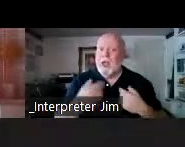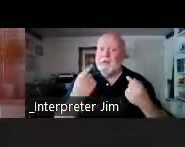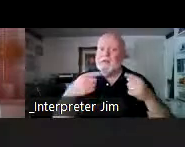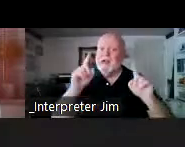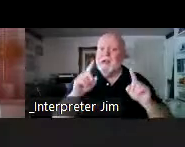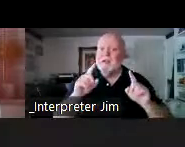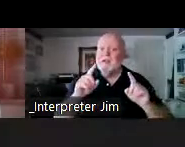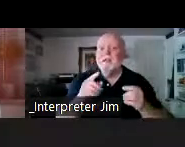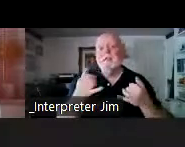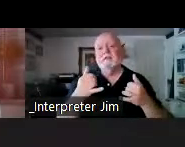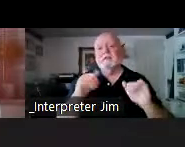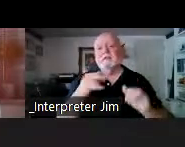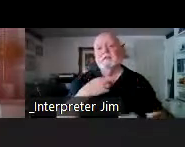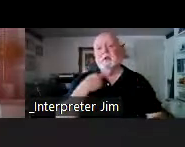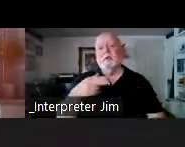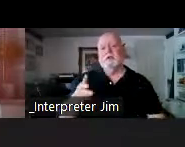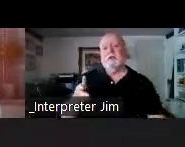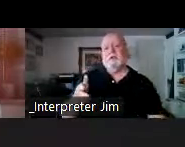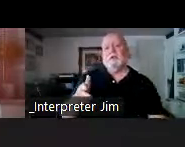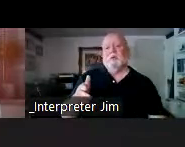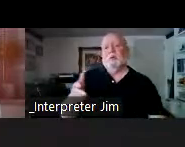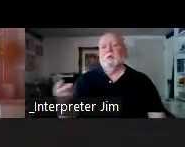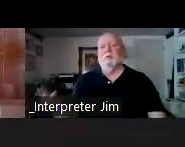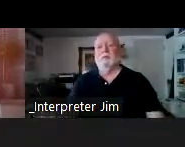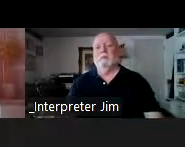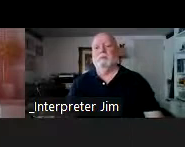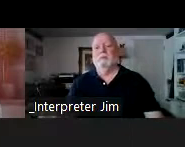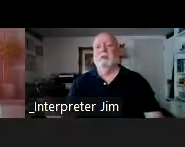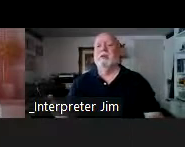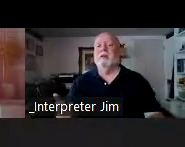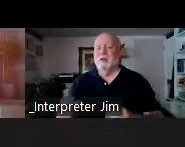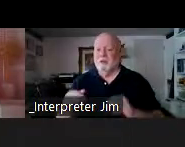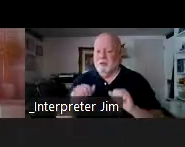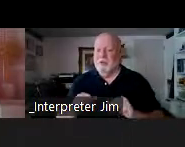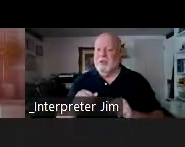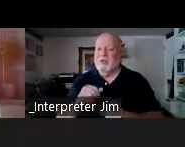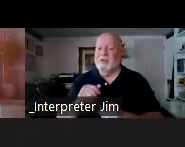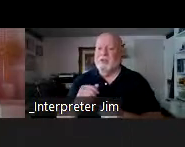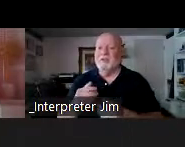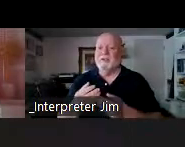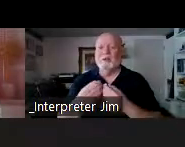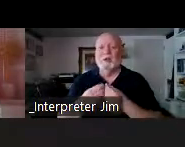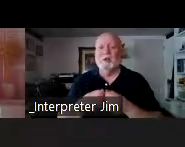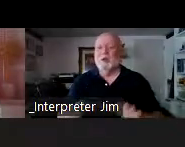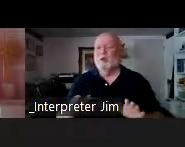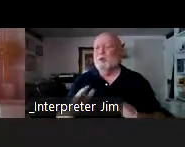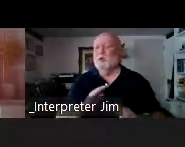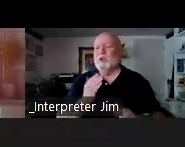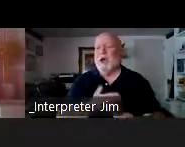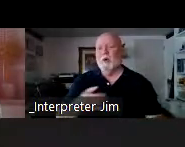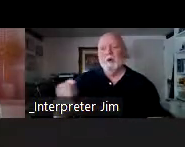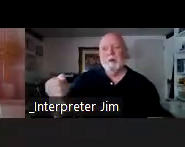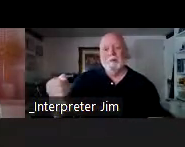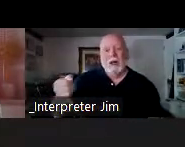still have a chance for you know, losing our composure or our boundaries or